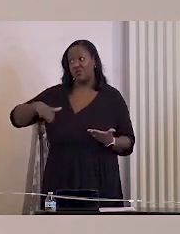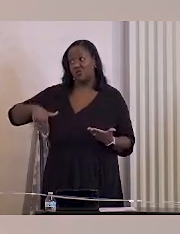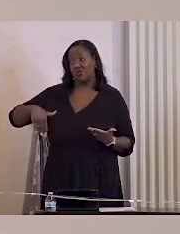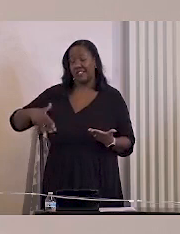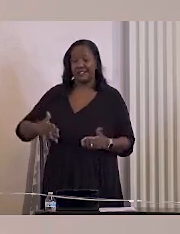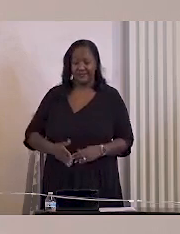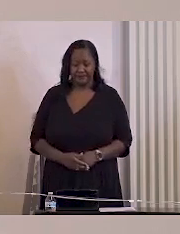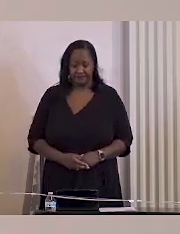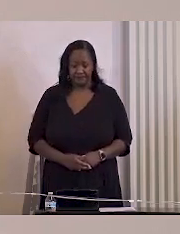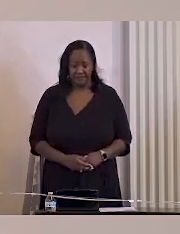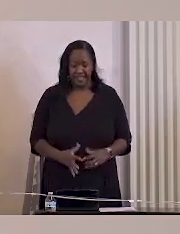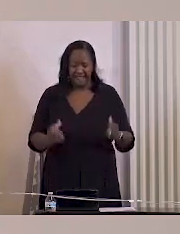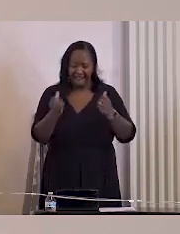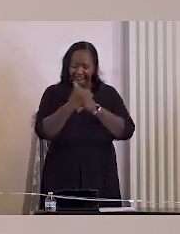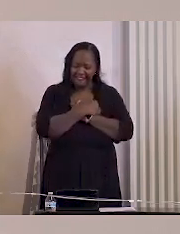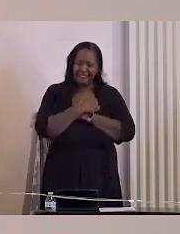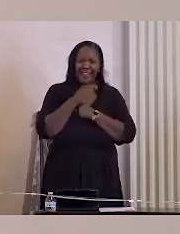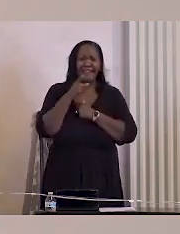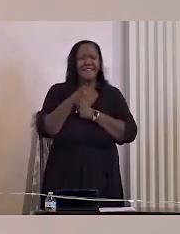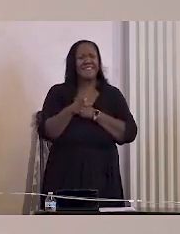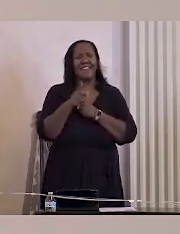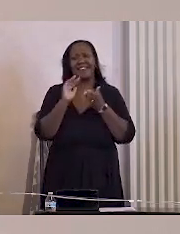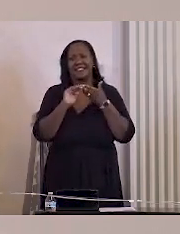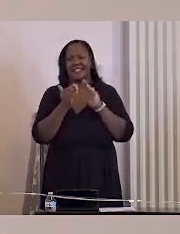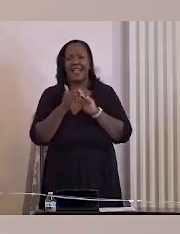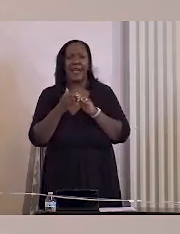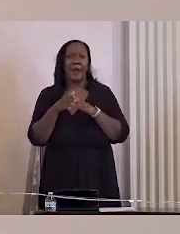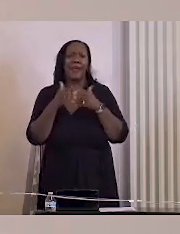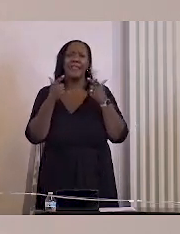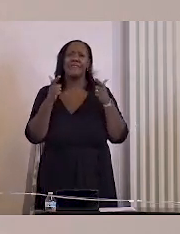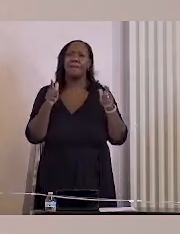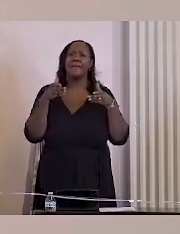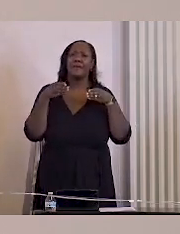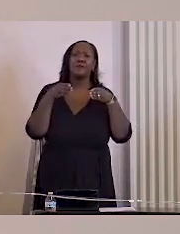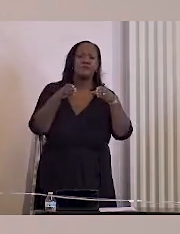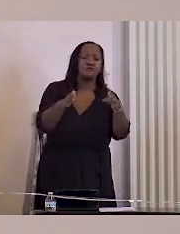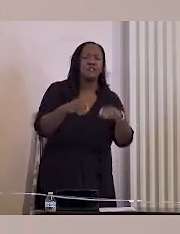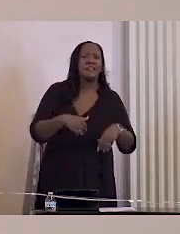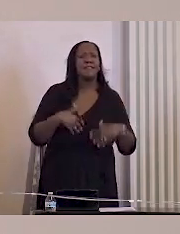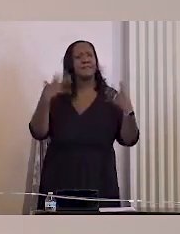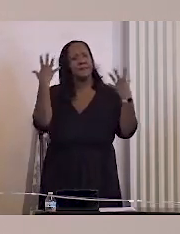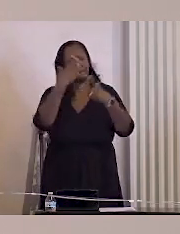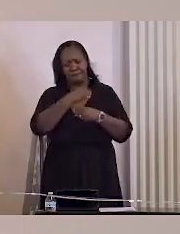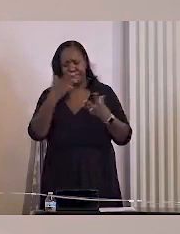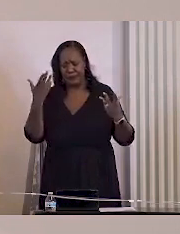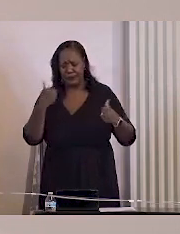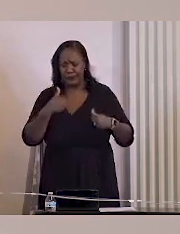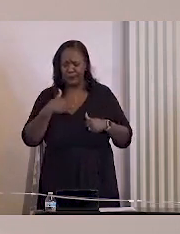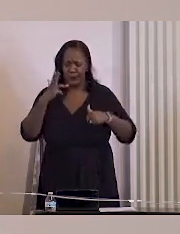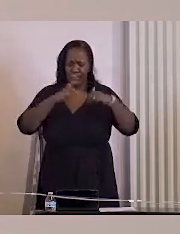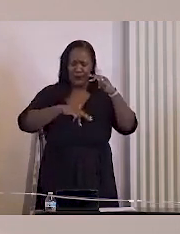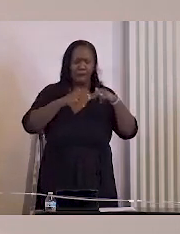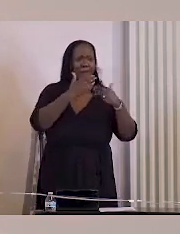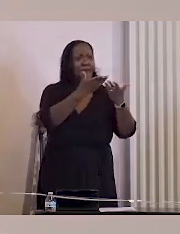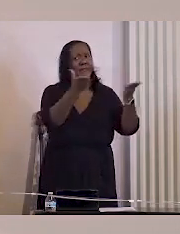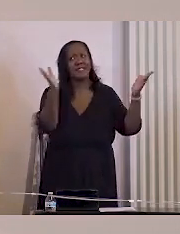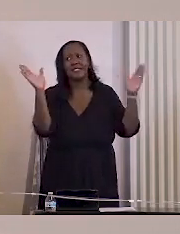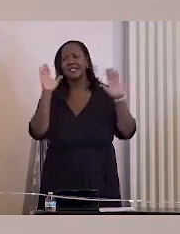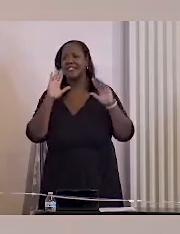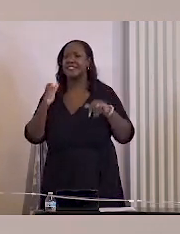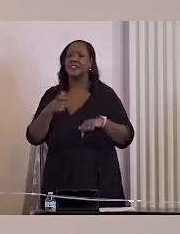that Midwestern town. Its main street and beautiful 19th century buildings. The town was surrounded